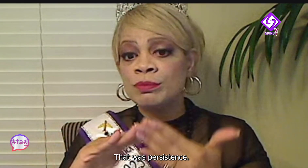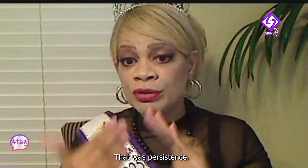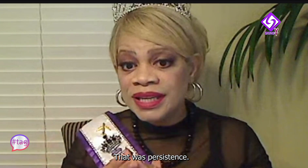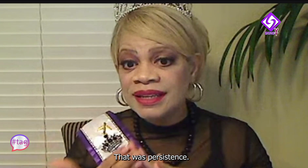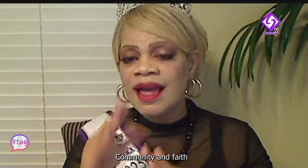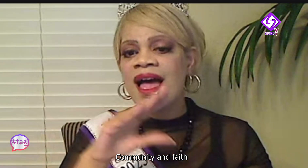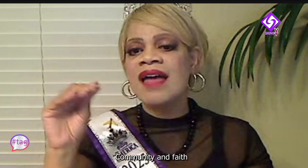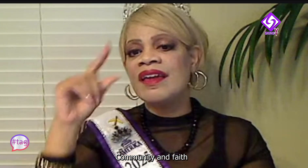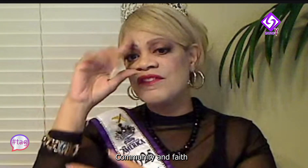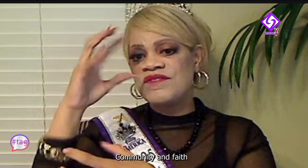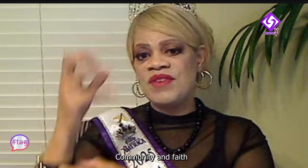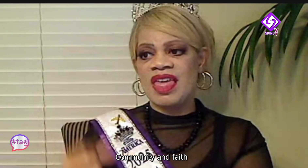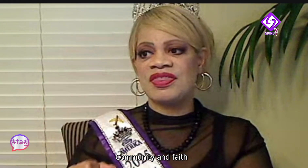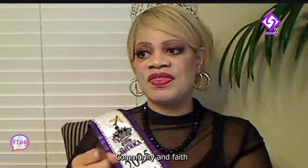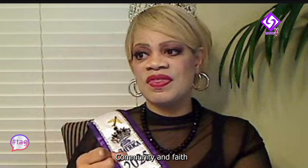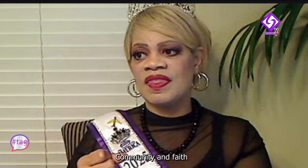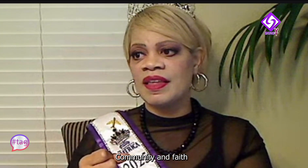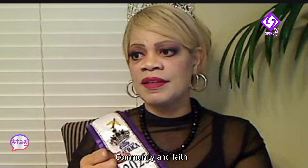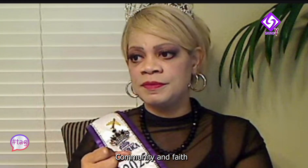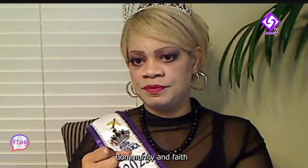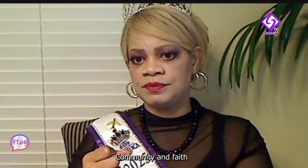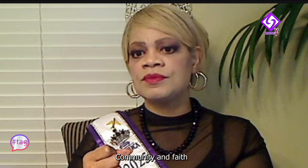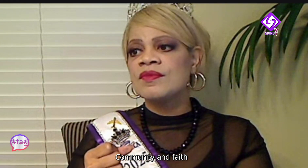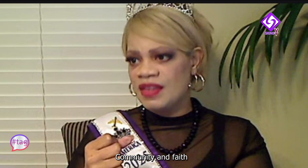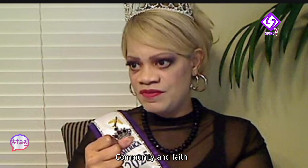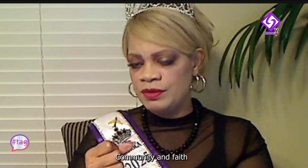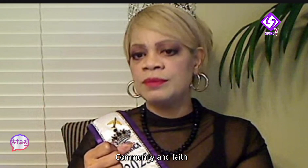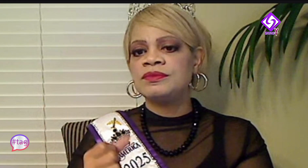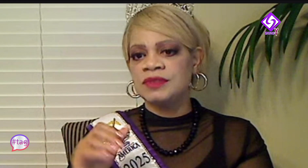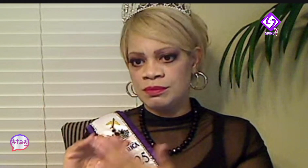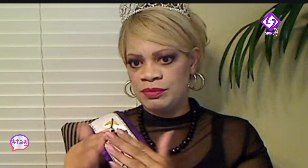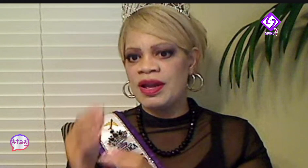persistence, community, and faith.